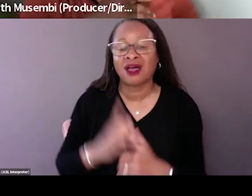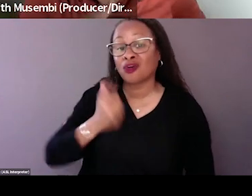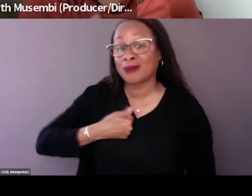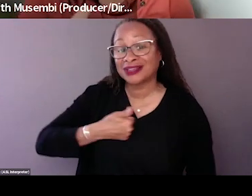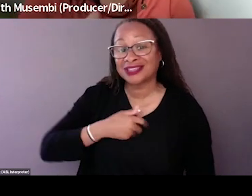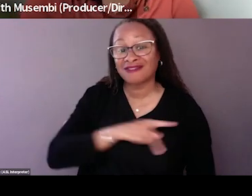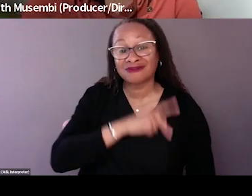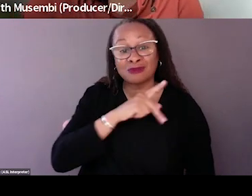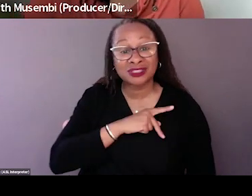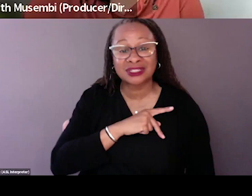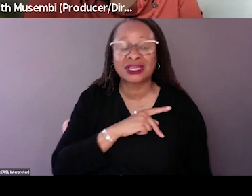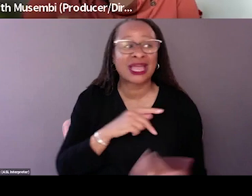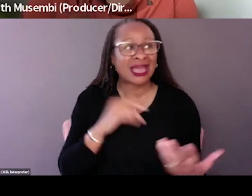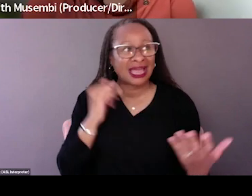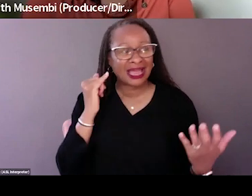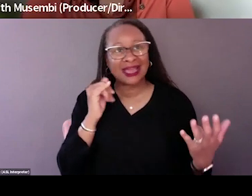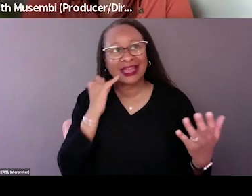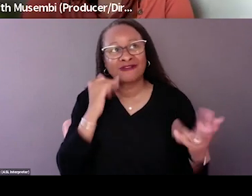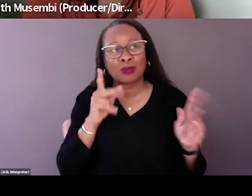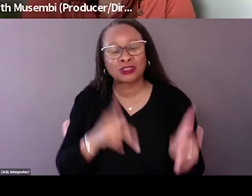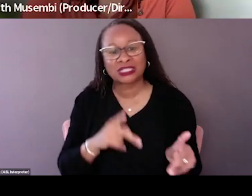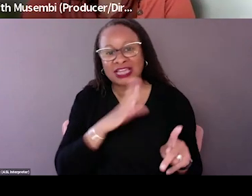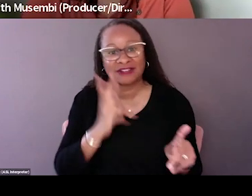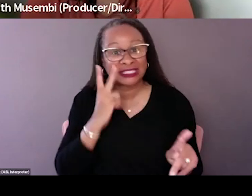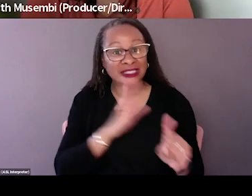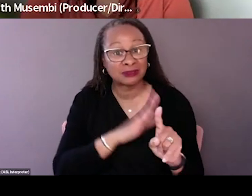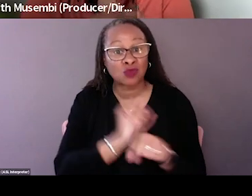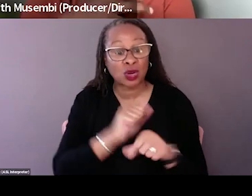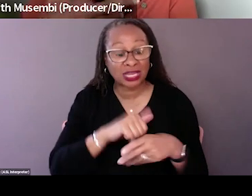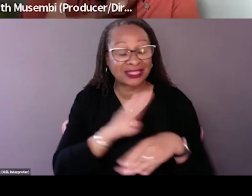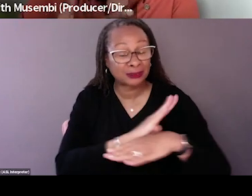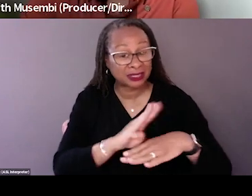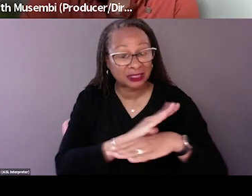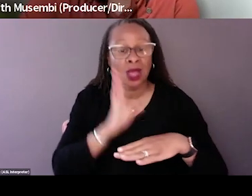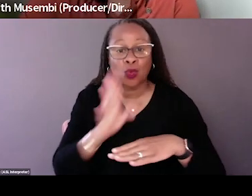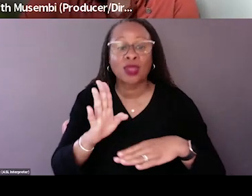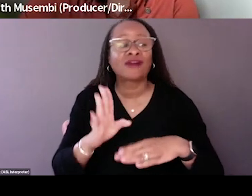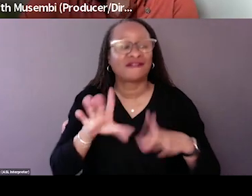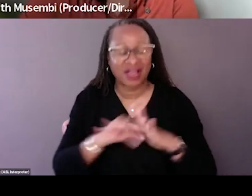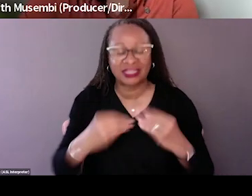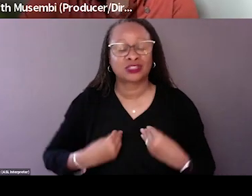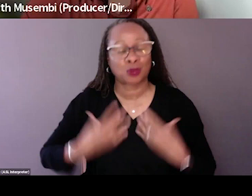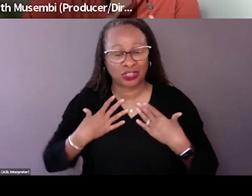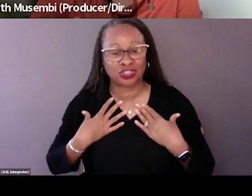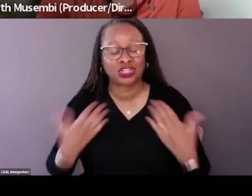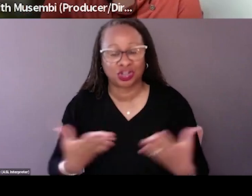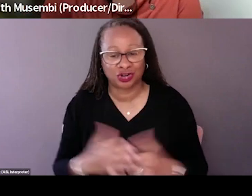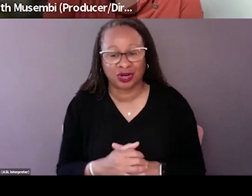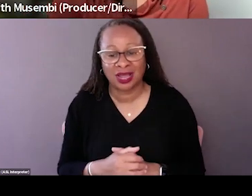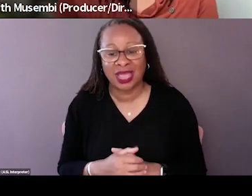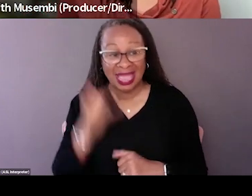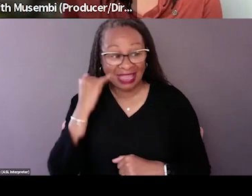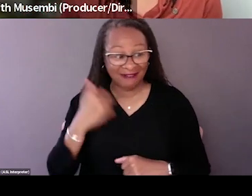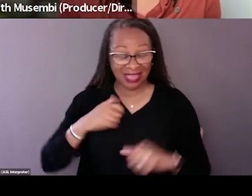have never seen themselves working in this industry will be inspired. They'll see that if I can do it,